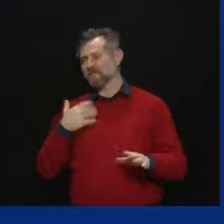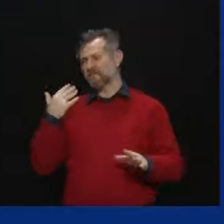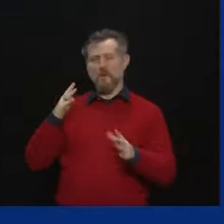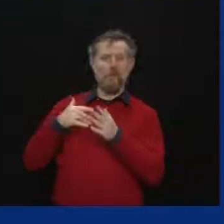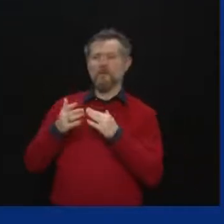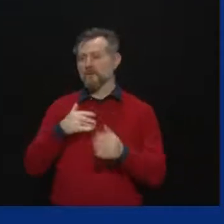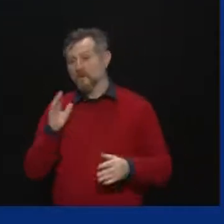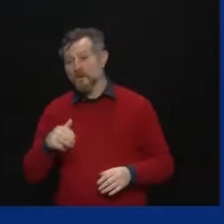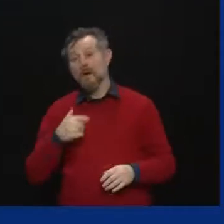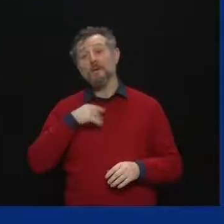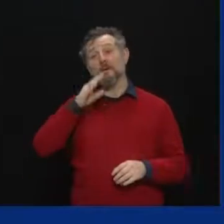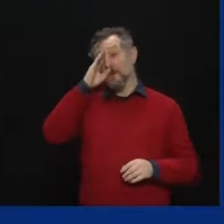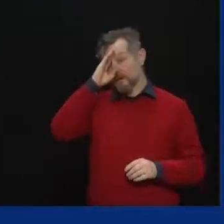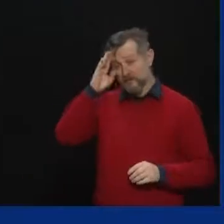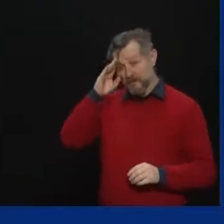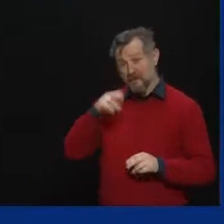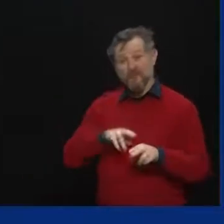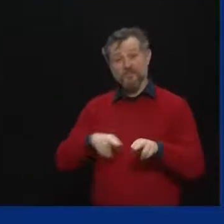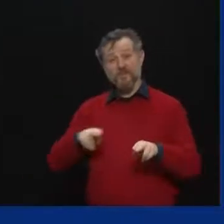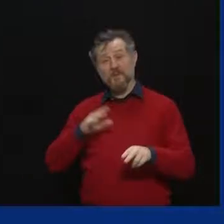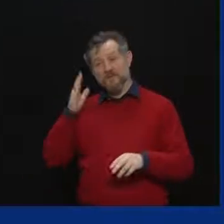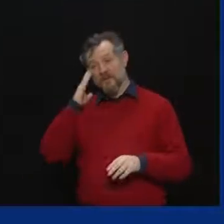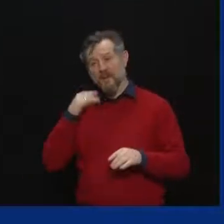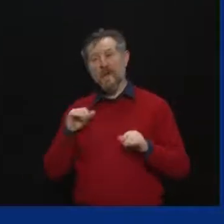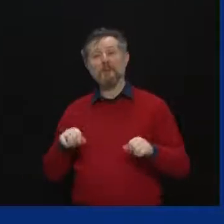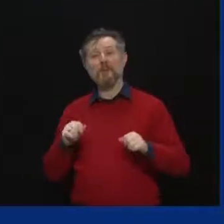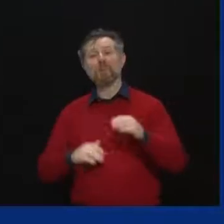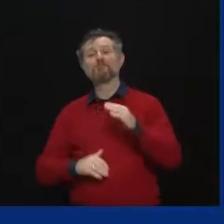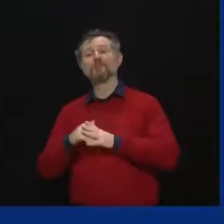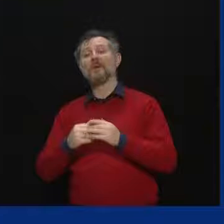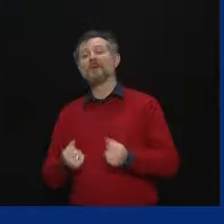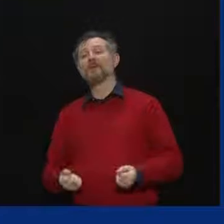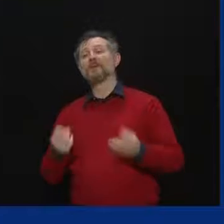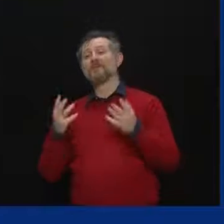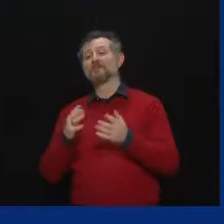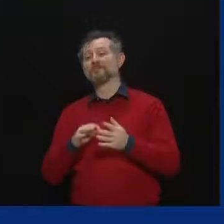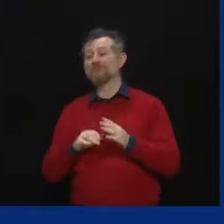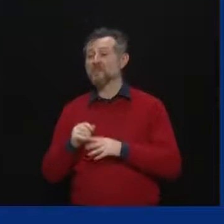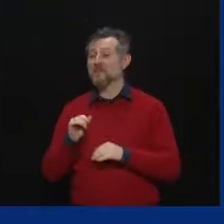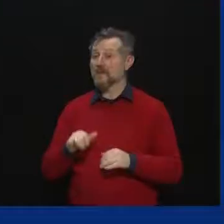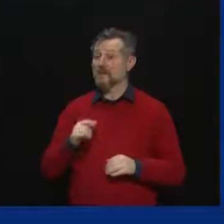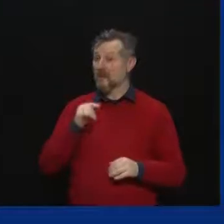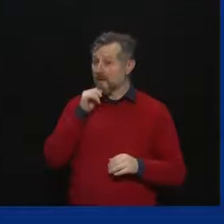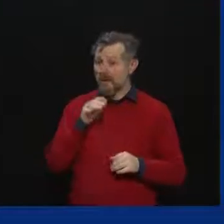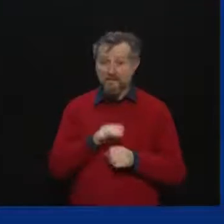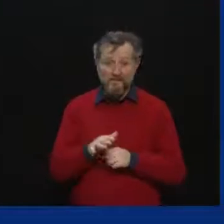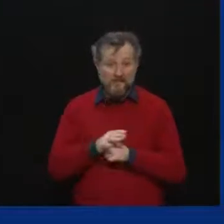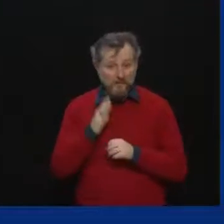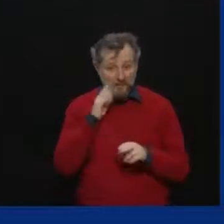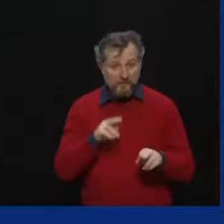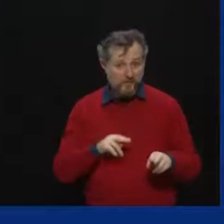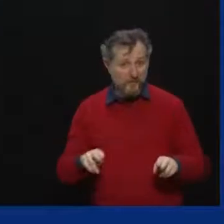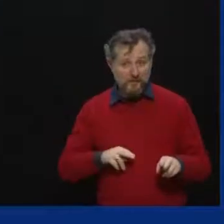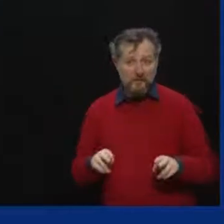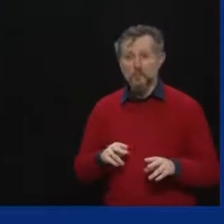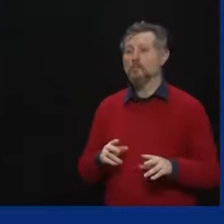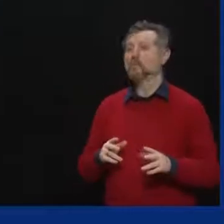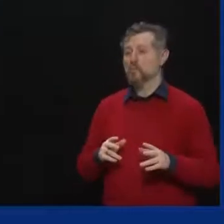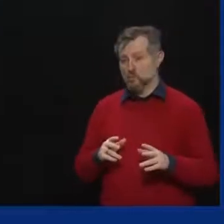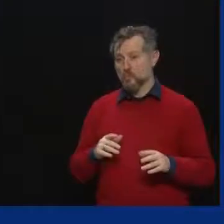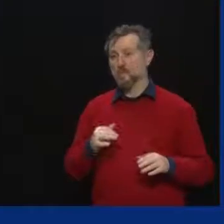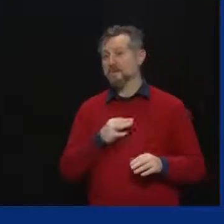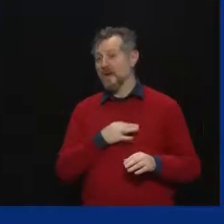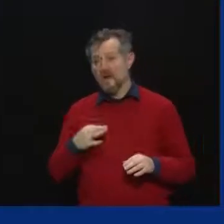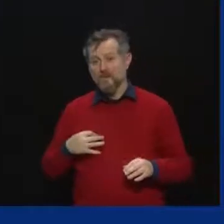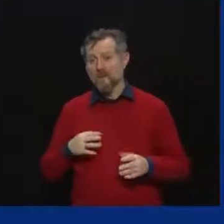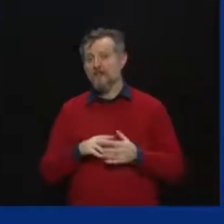capacity and how this is really the break point. If you don't have enough capacity and you have a high volume, a